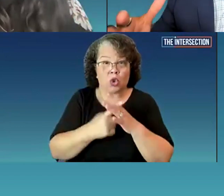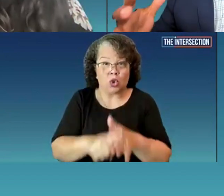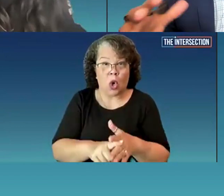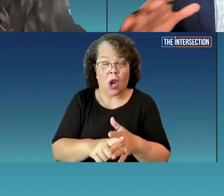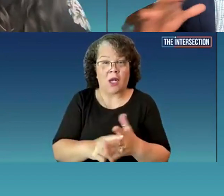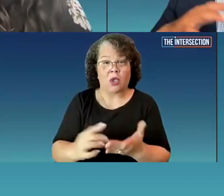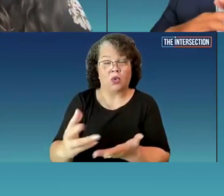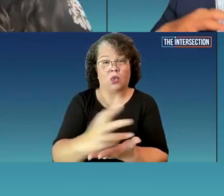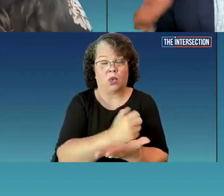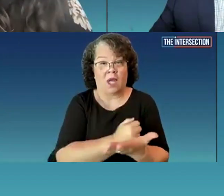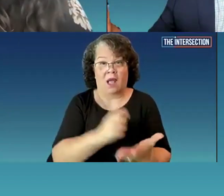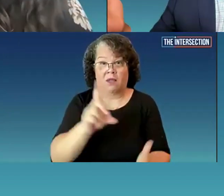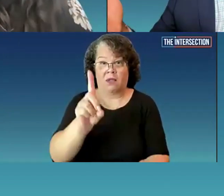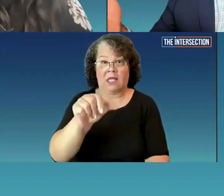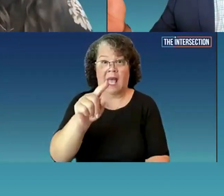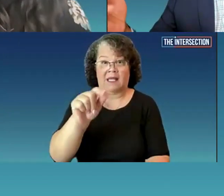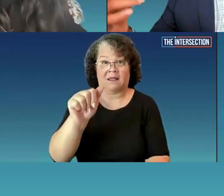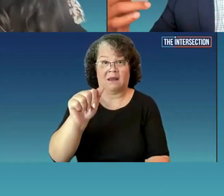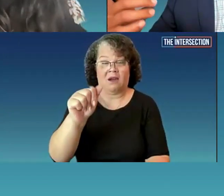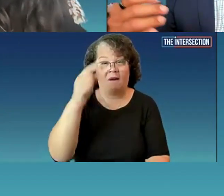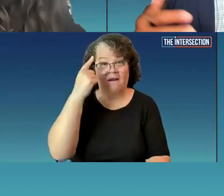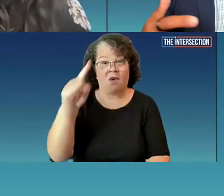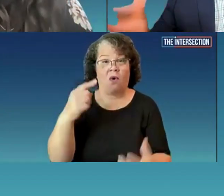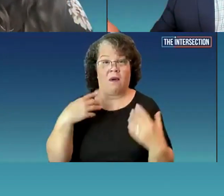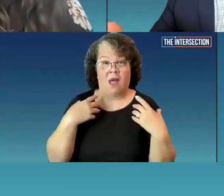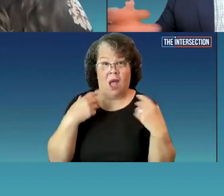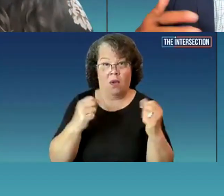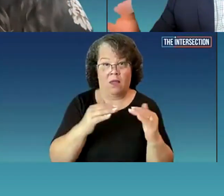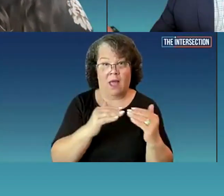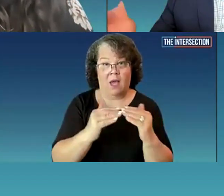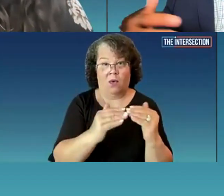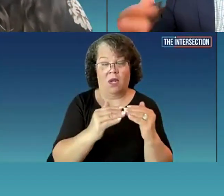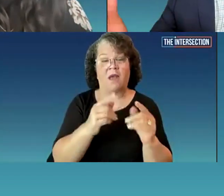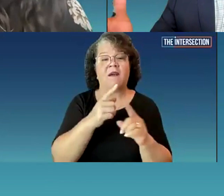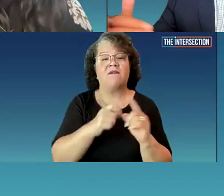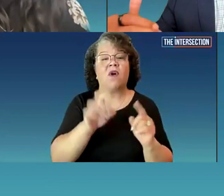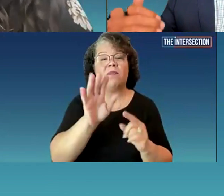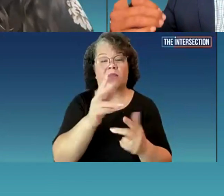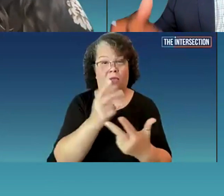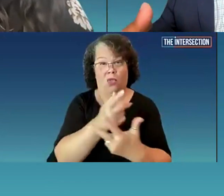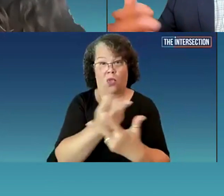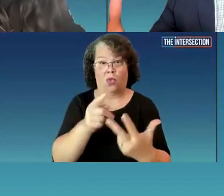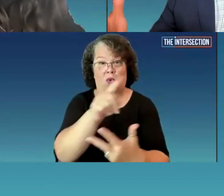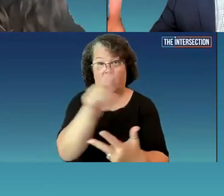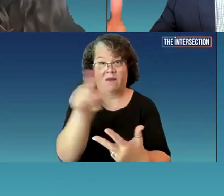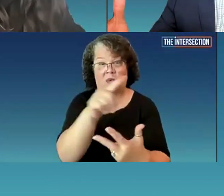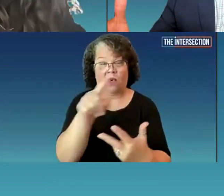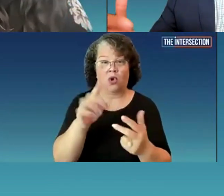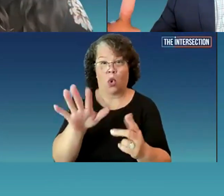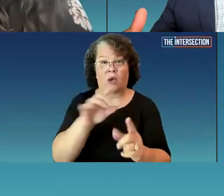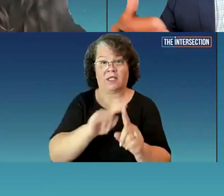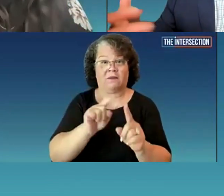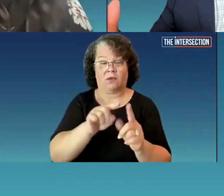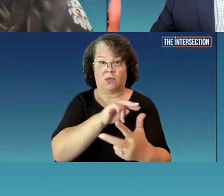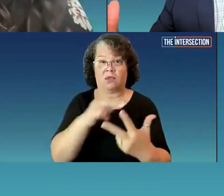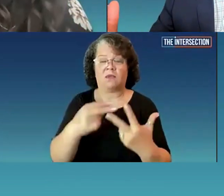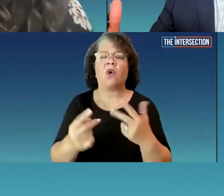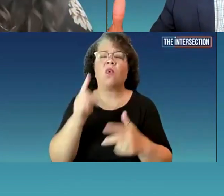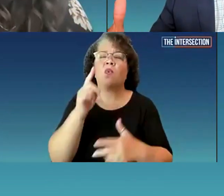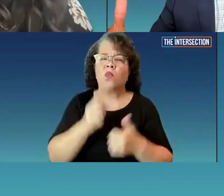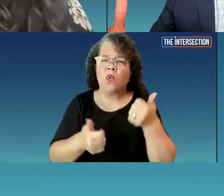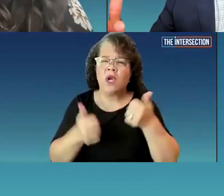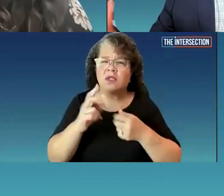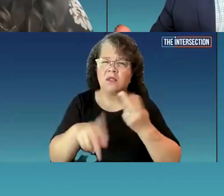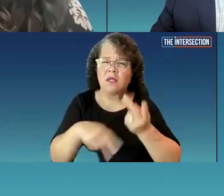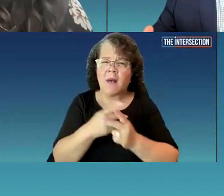health equity wherever you are, from the three of you, from your different perspectives, what types of data would you